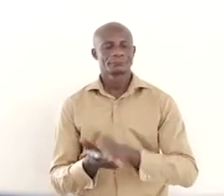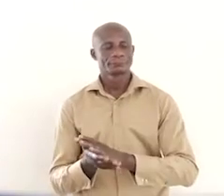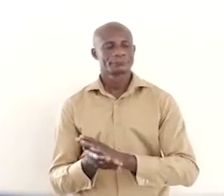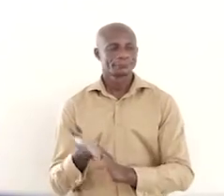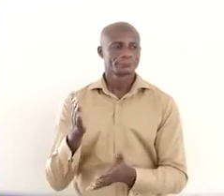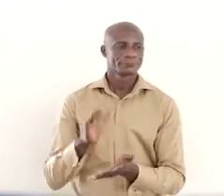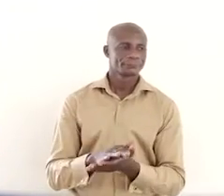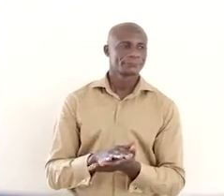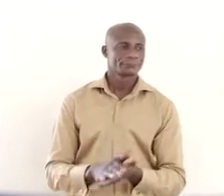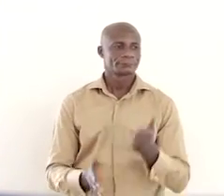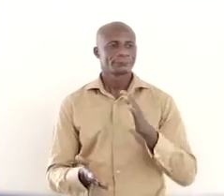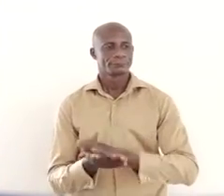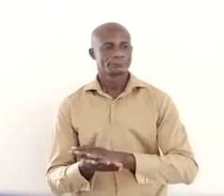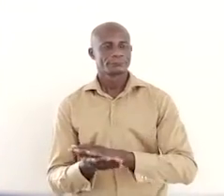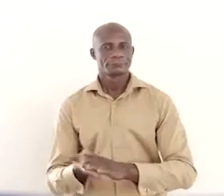arise, I